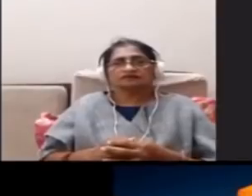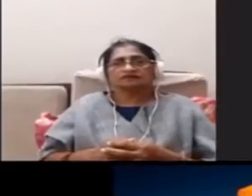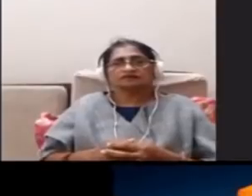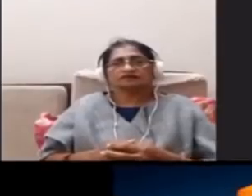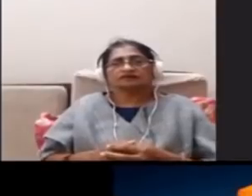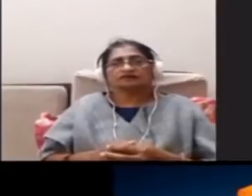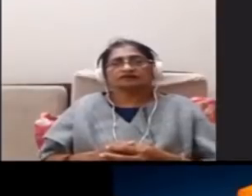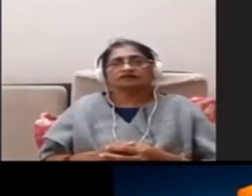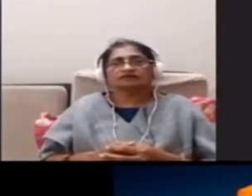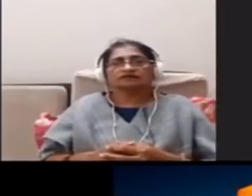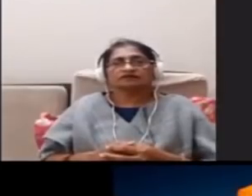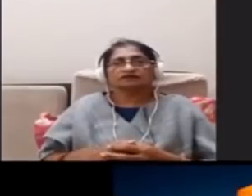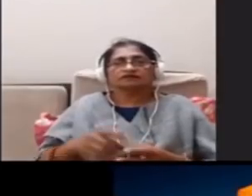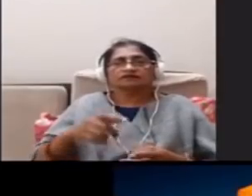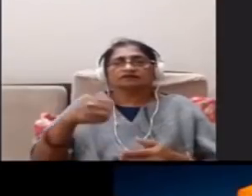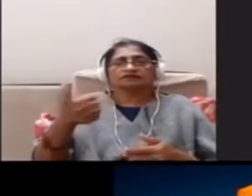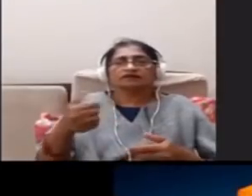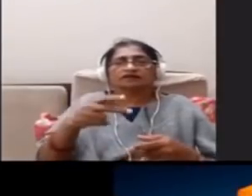next person I would like to